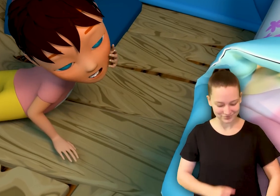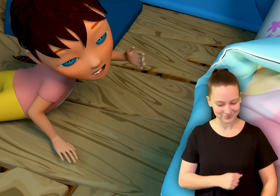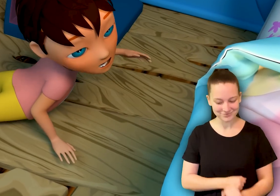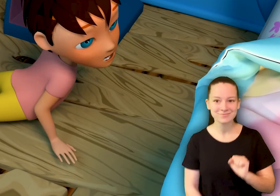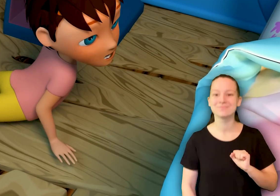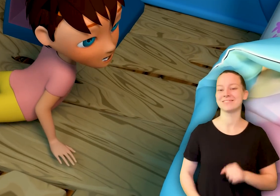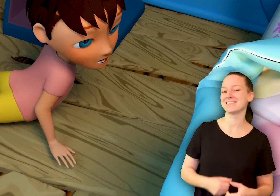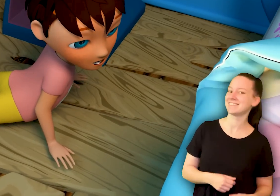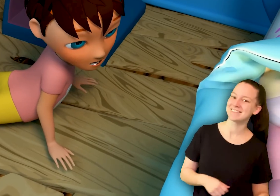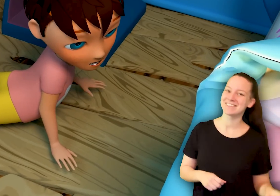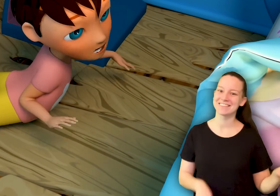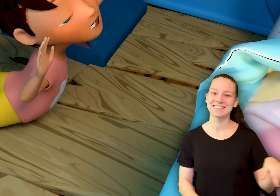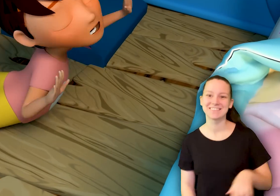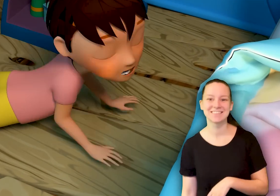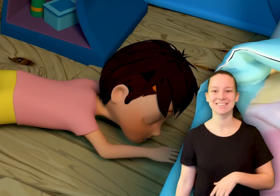out